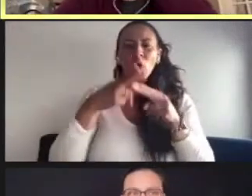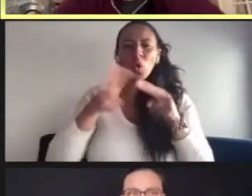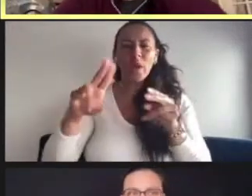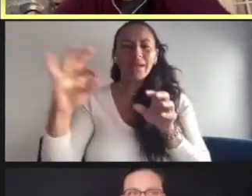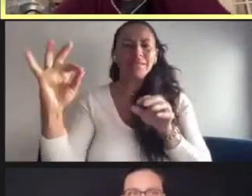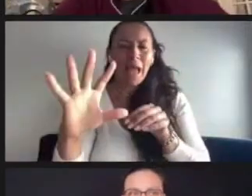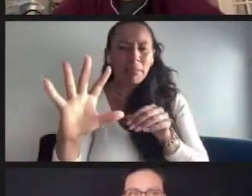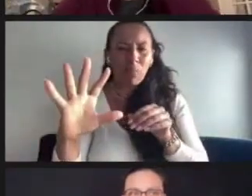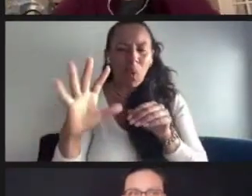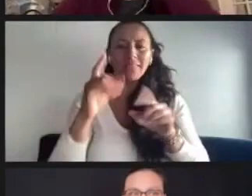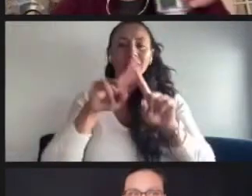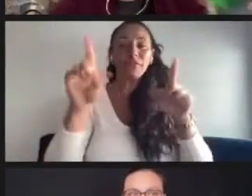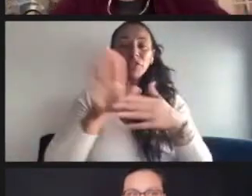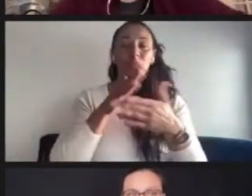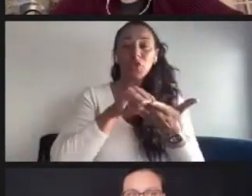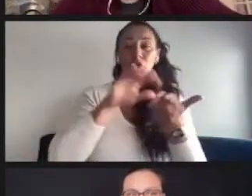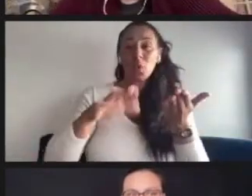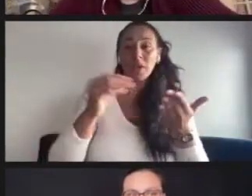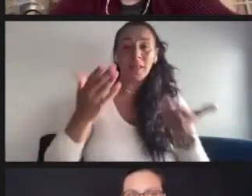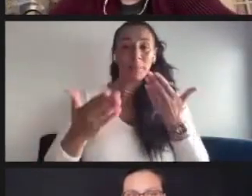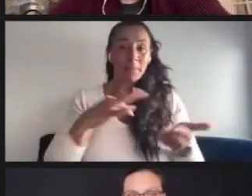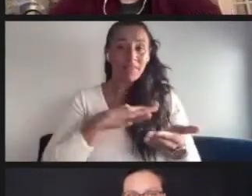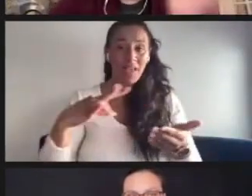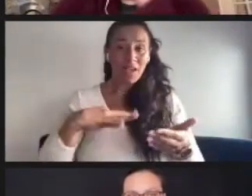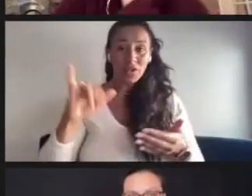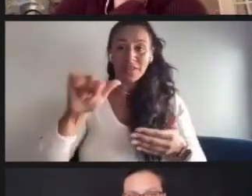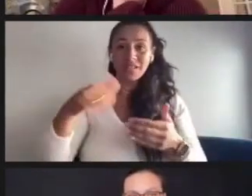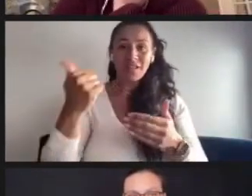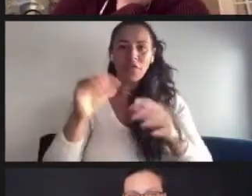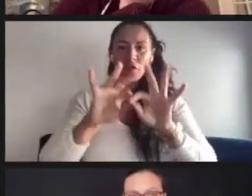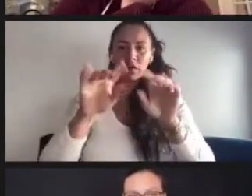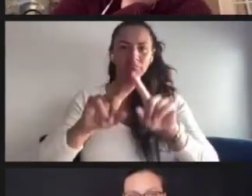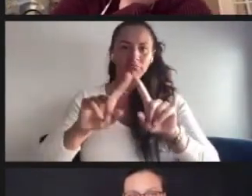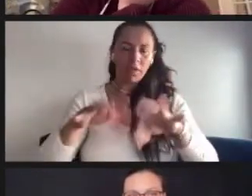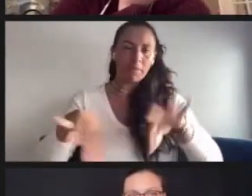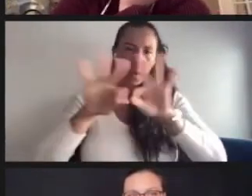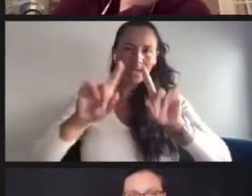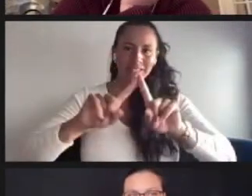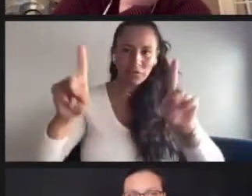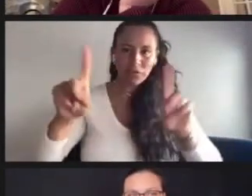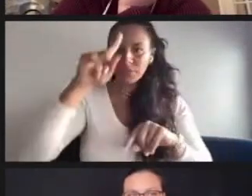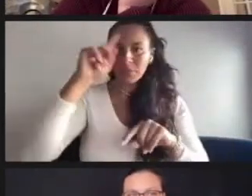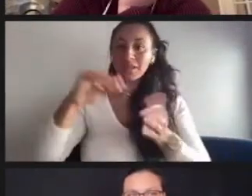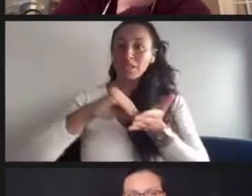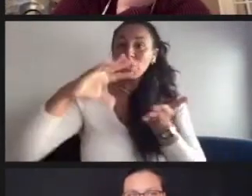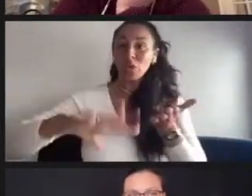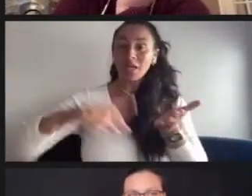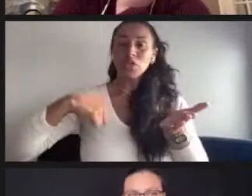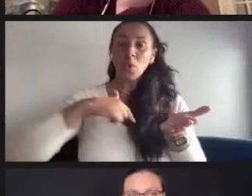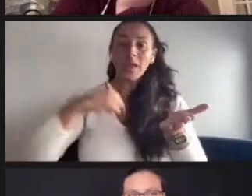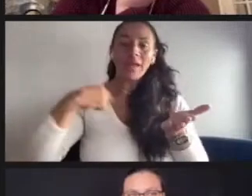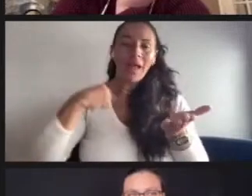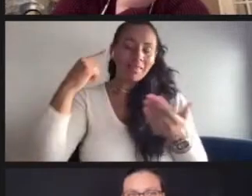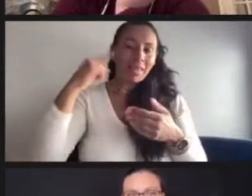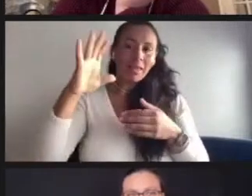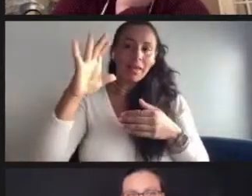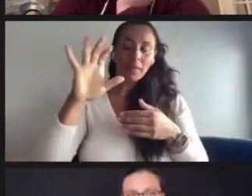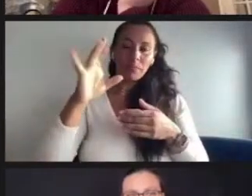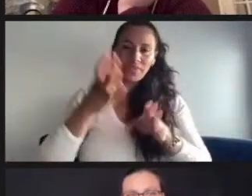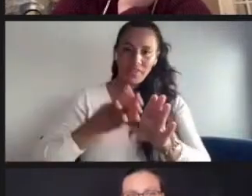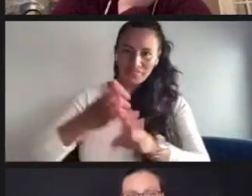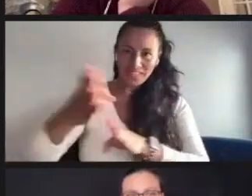students and maybe faculty. And I think that's a really important difference, because students, I think the field